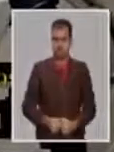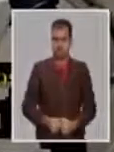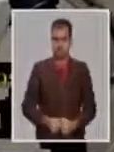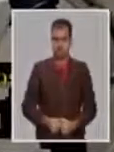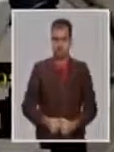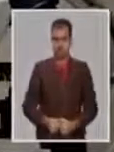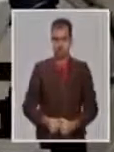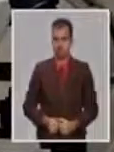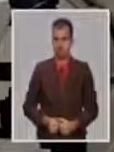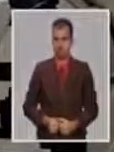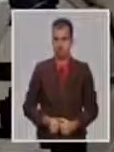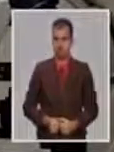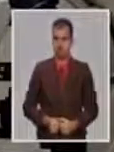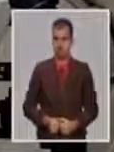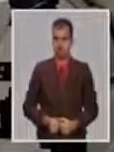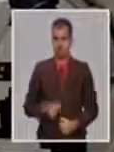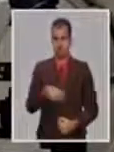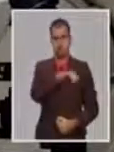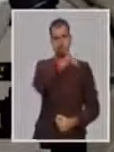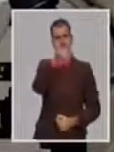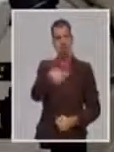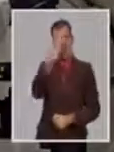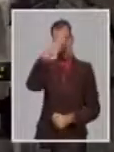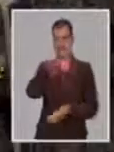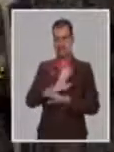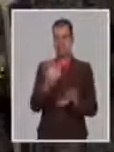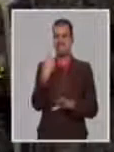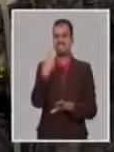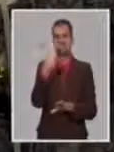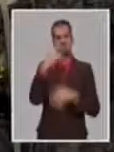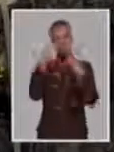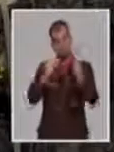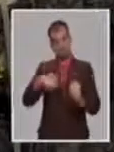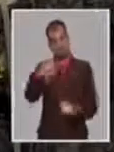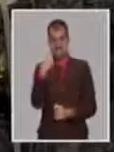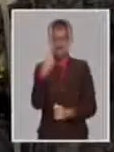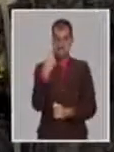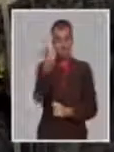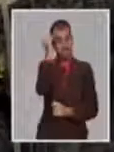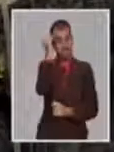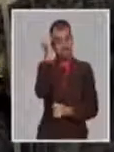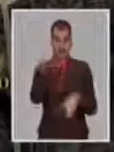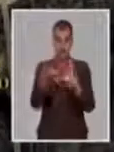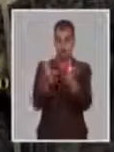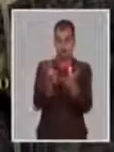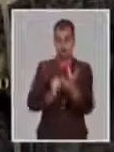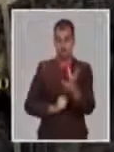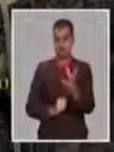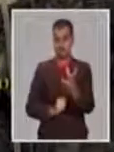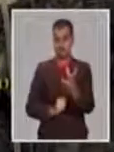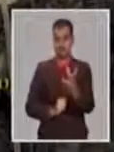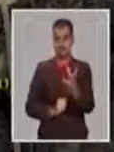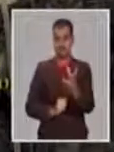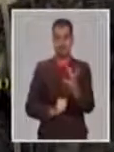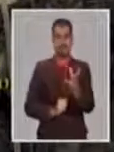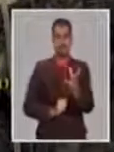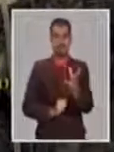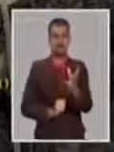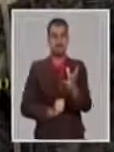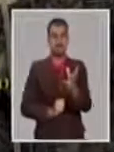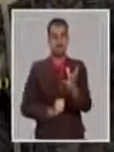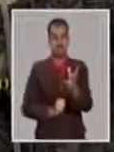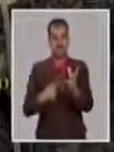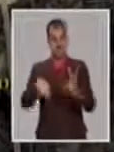the dedication of these scientists and you see how really innovative they are and what they